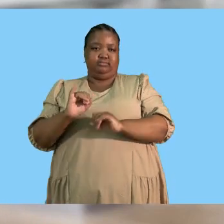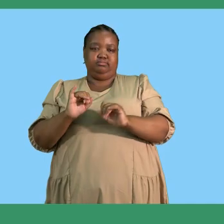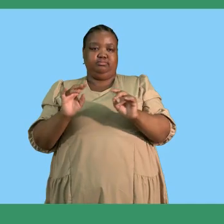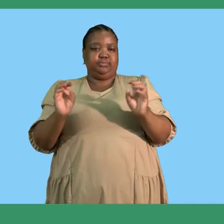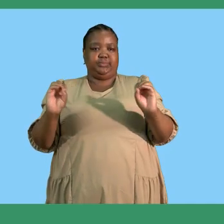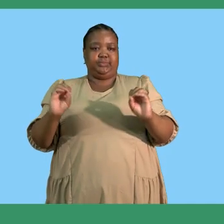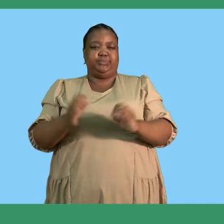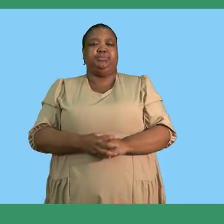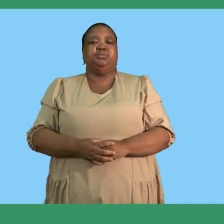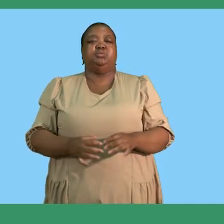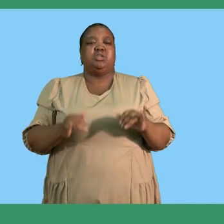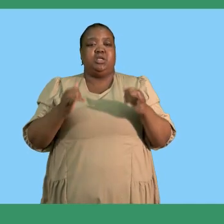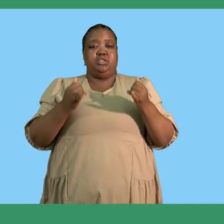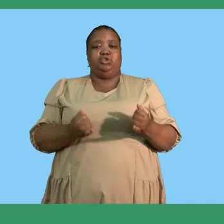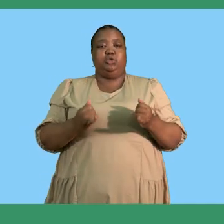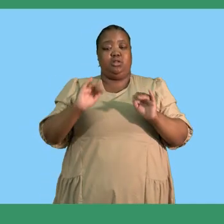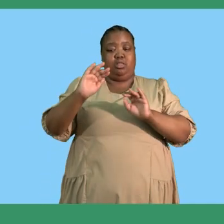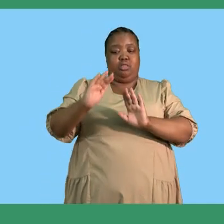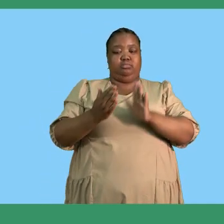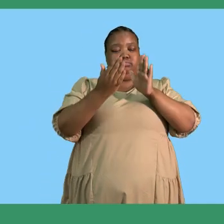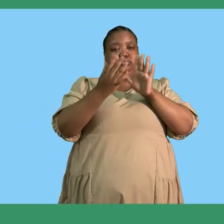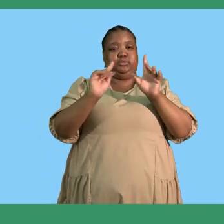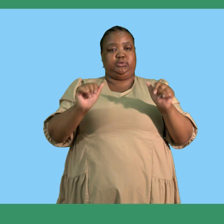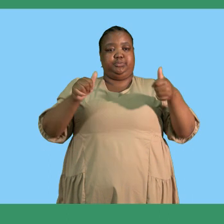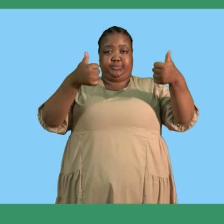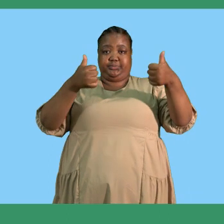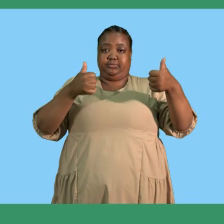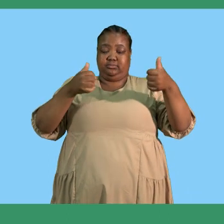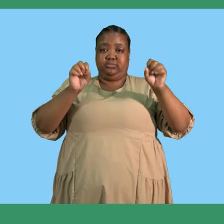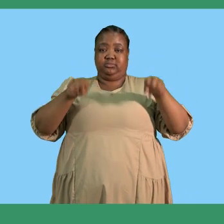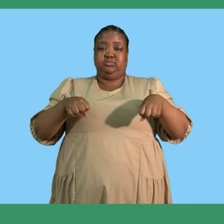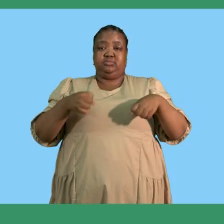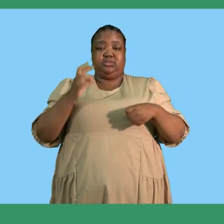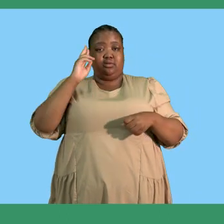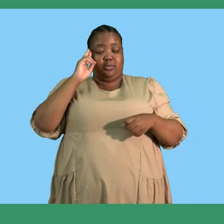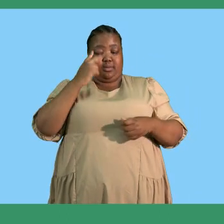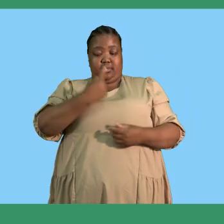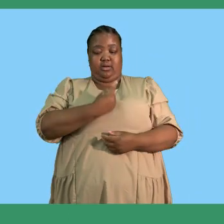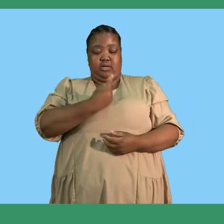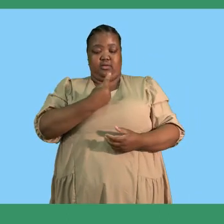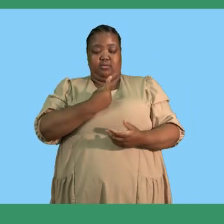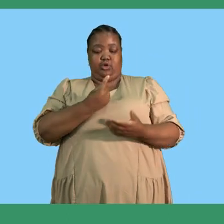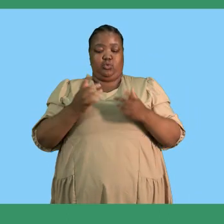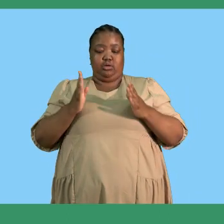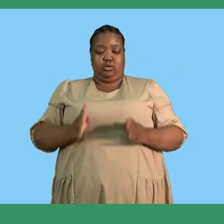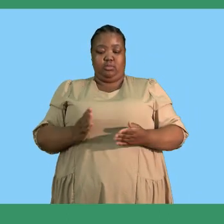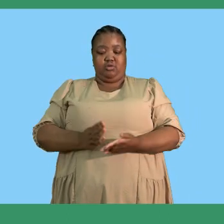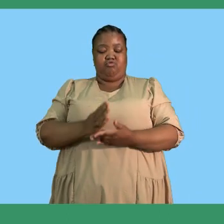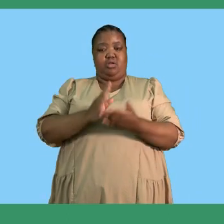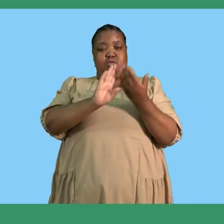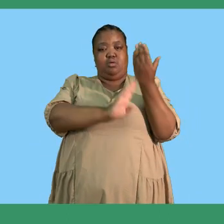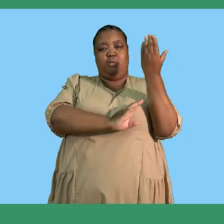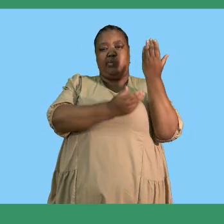now the rights approach. Now to remember this, you must simply remember your individual human